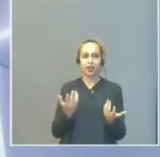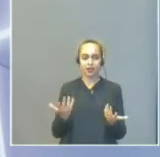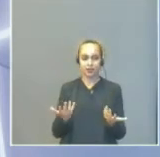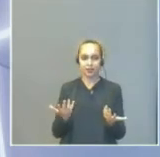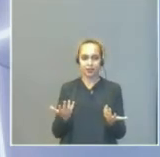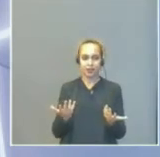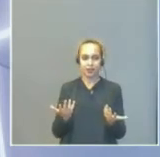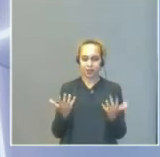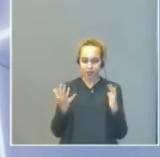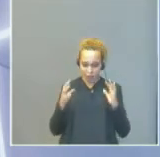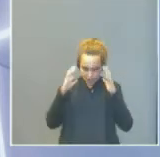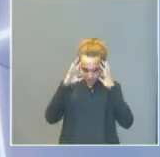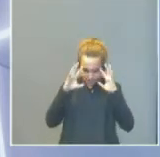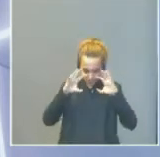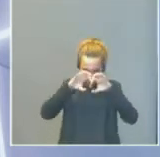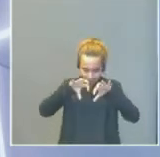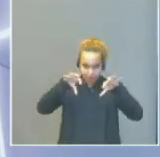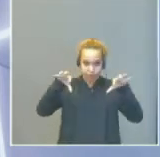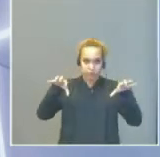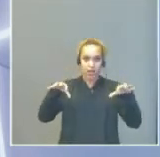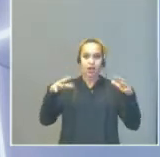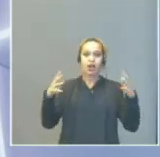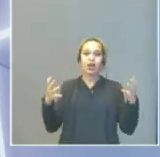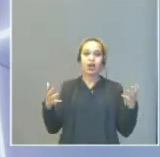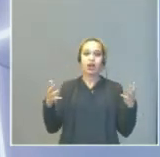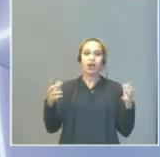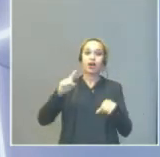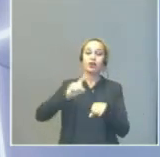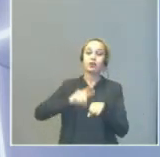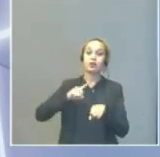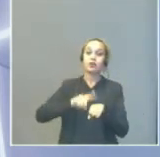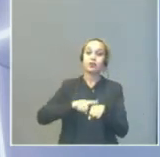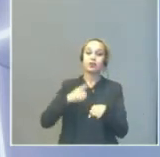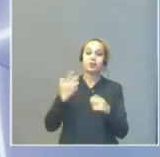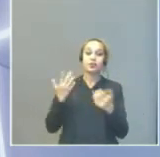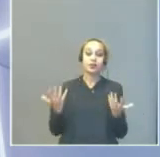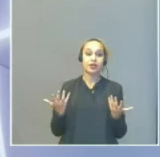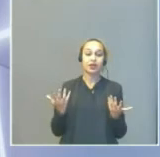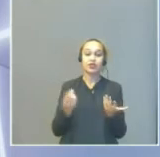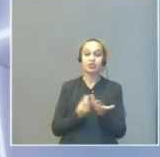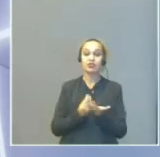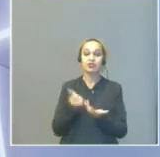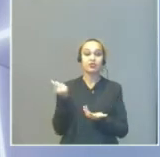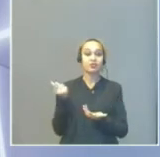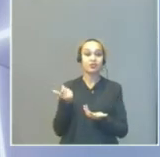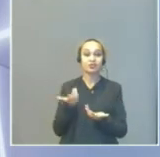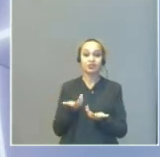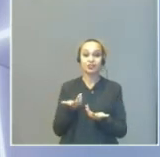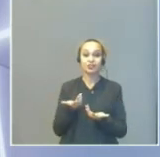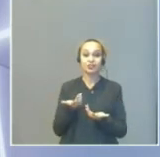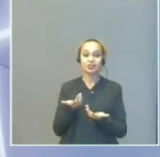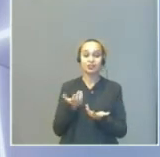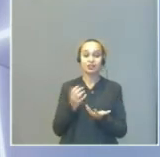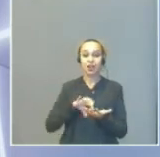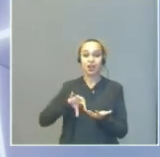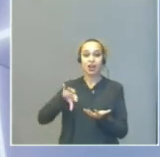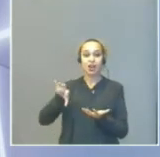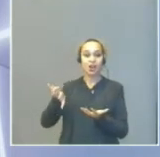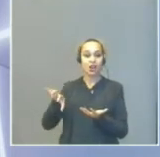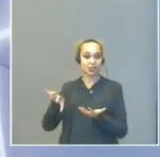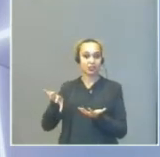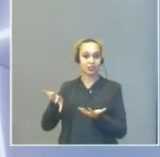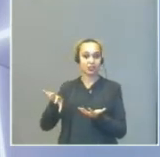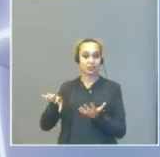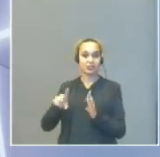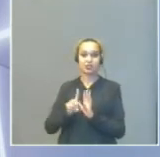This is the time for us to run away, exile ourselves from the plantation,